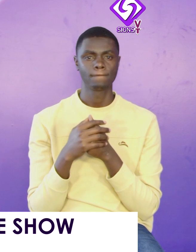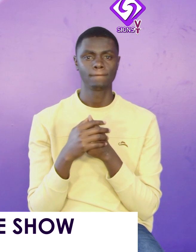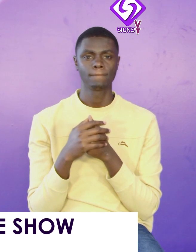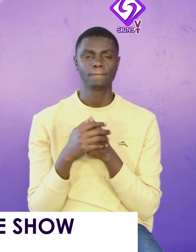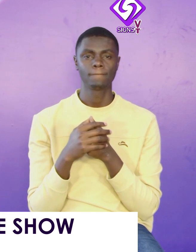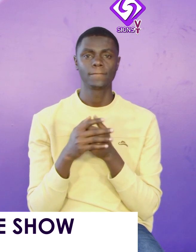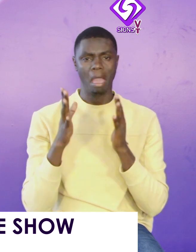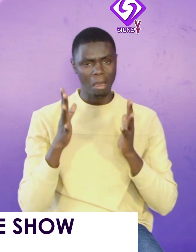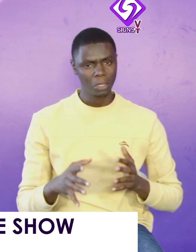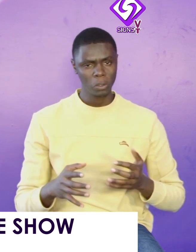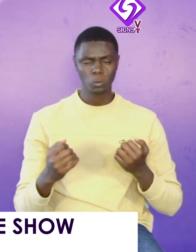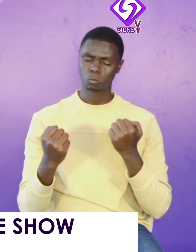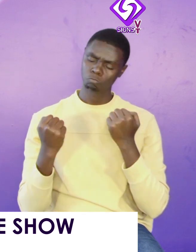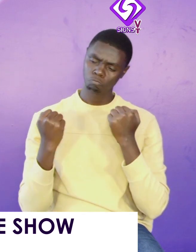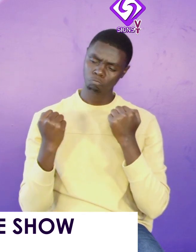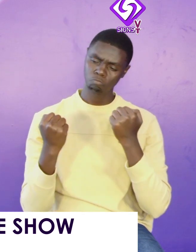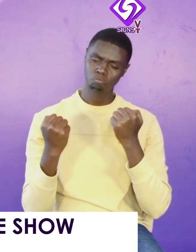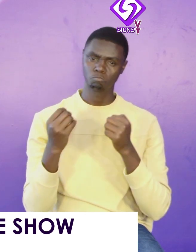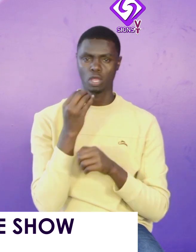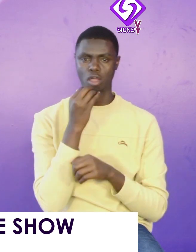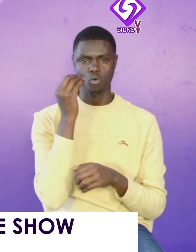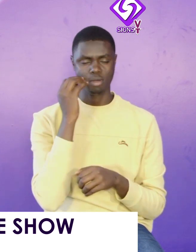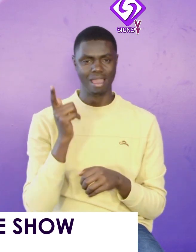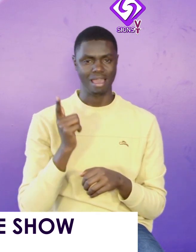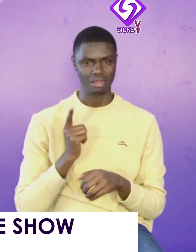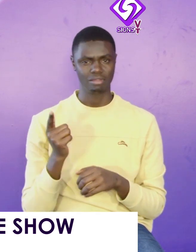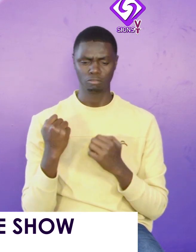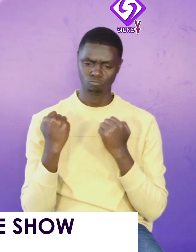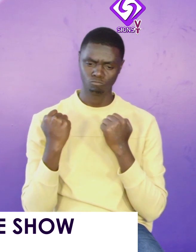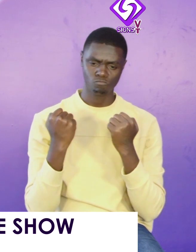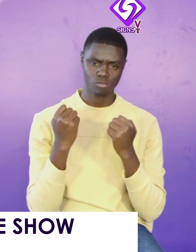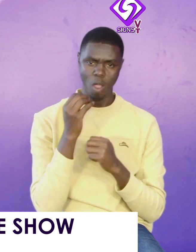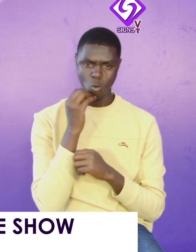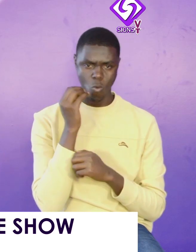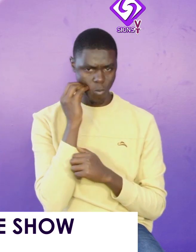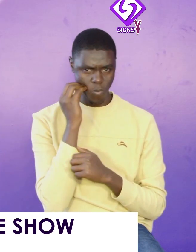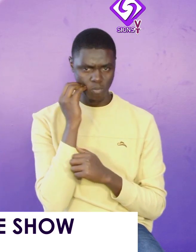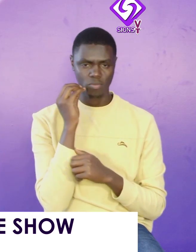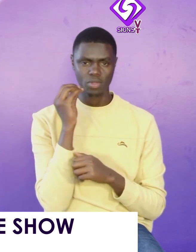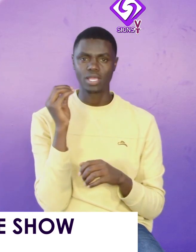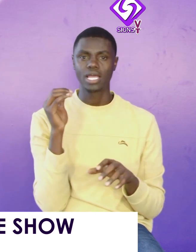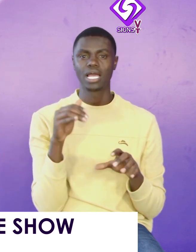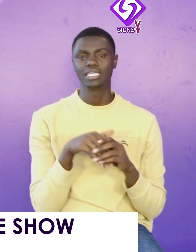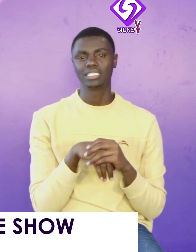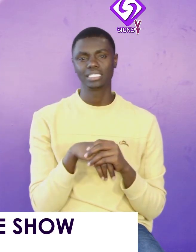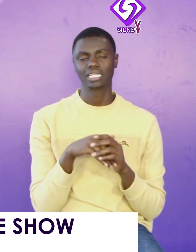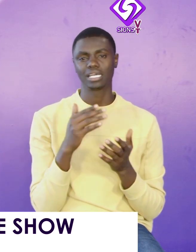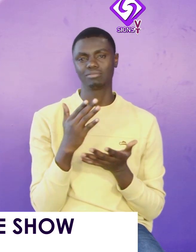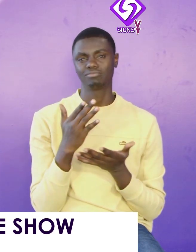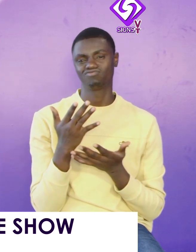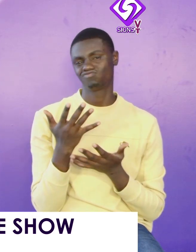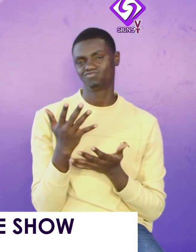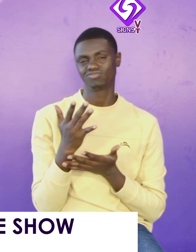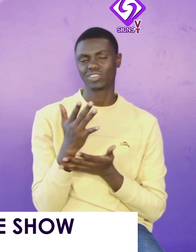drove back home. And this was a lady. She drove back home in a fairly middle